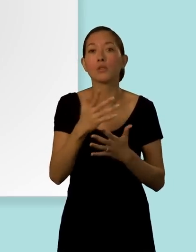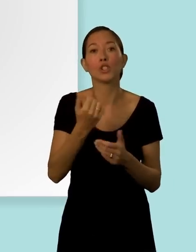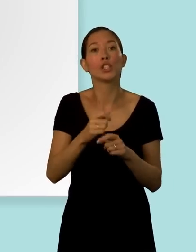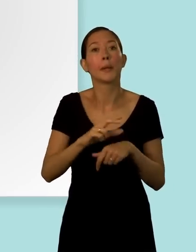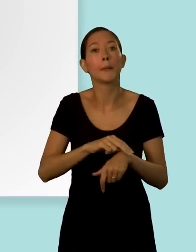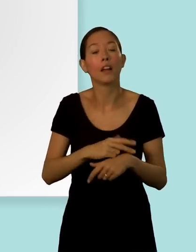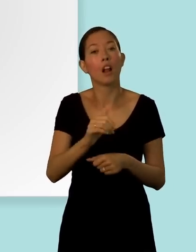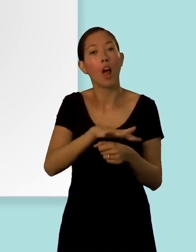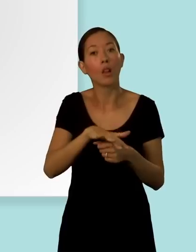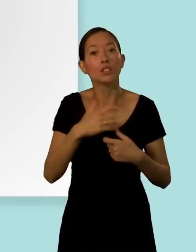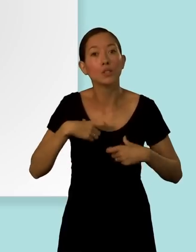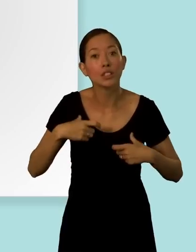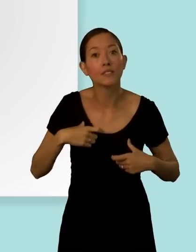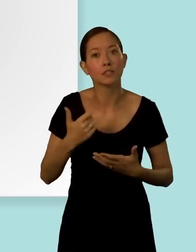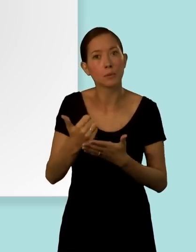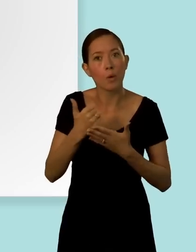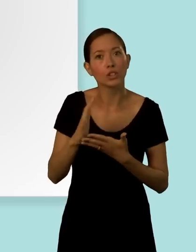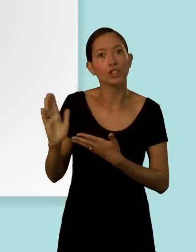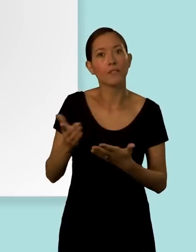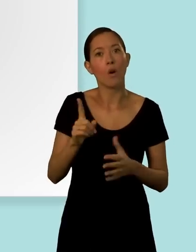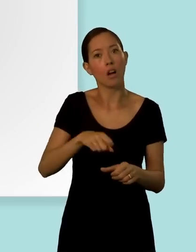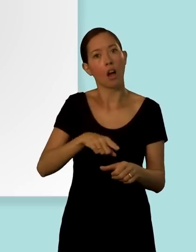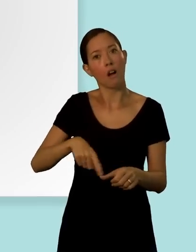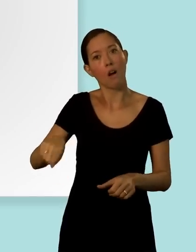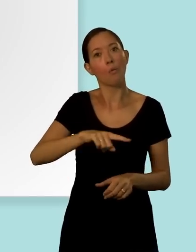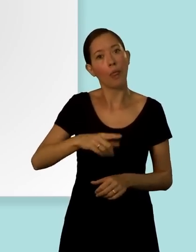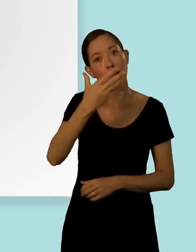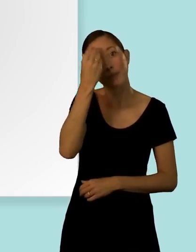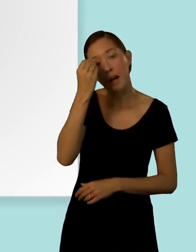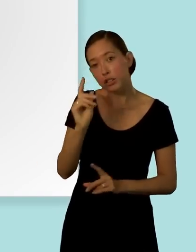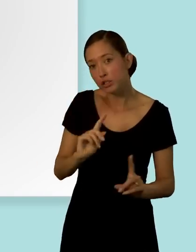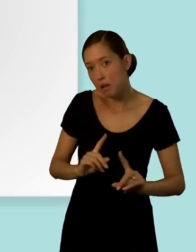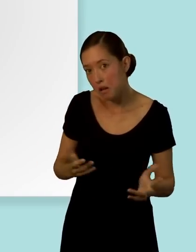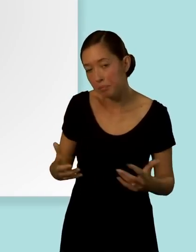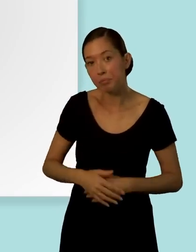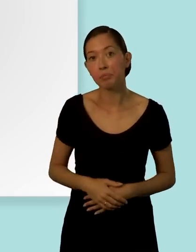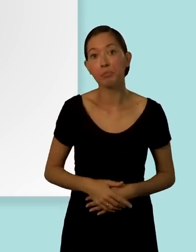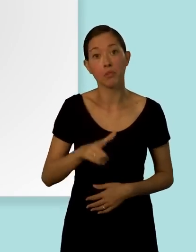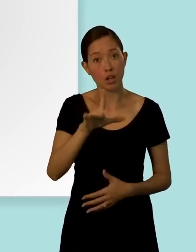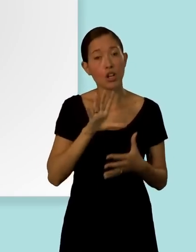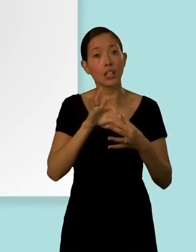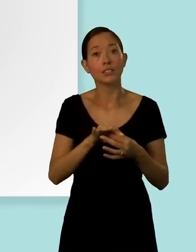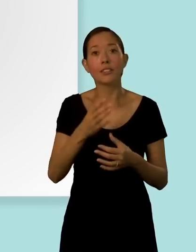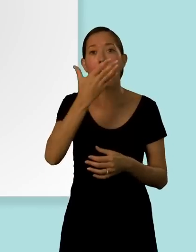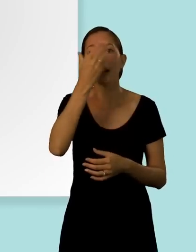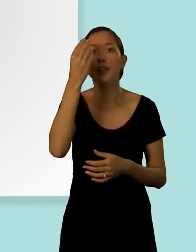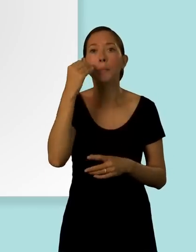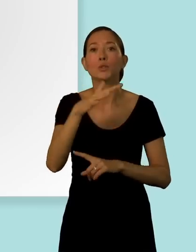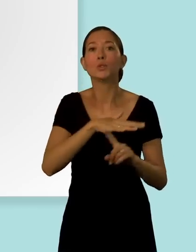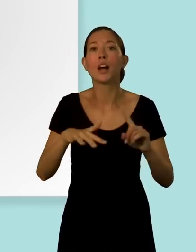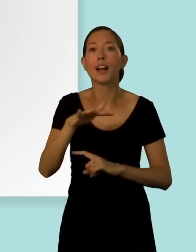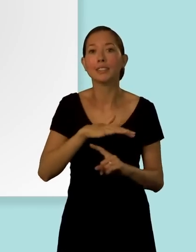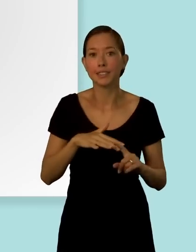your consultant, GP or local social services about support and services for younger people with dementia. Contact